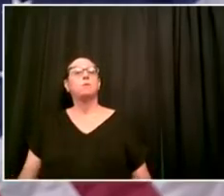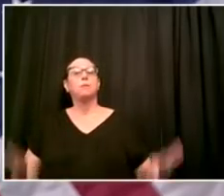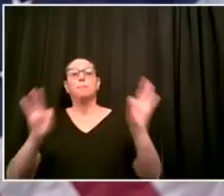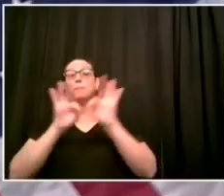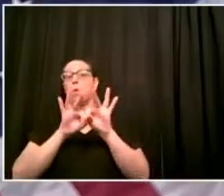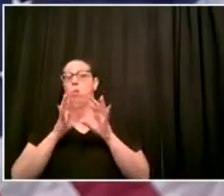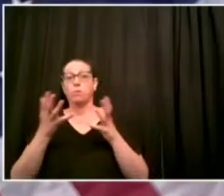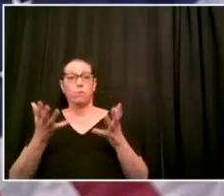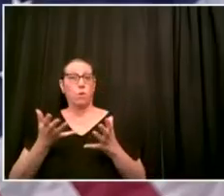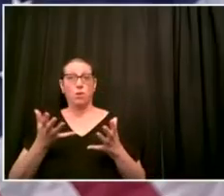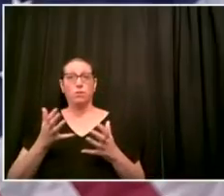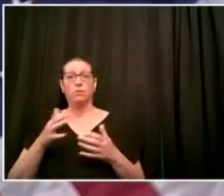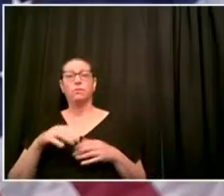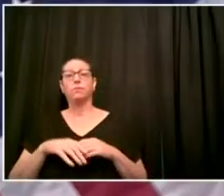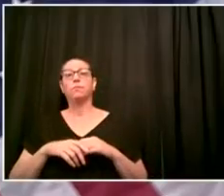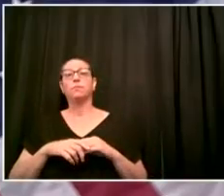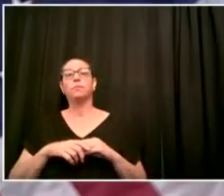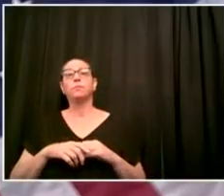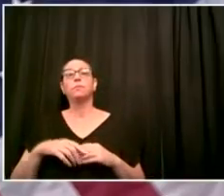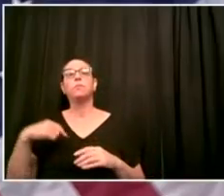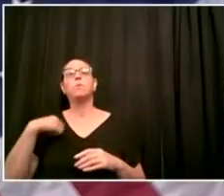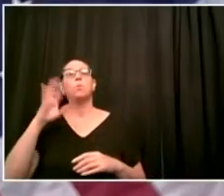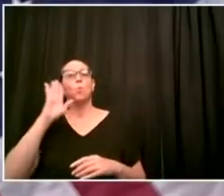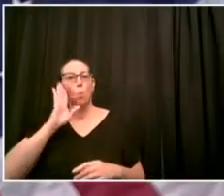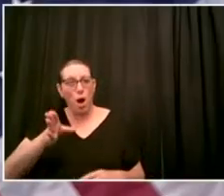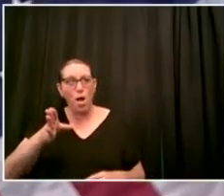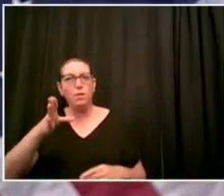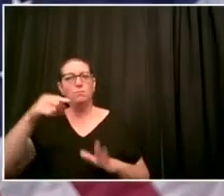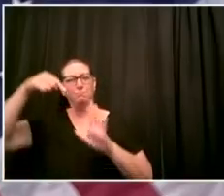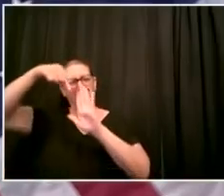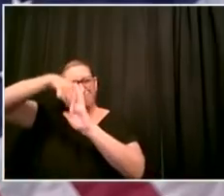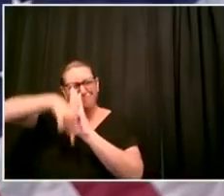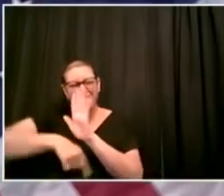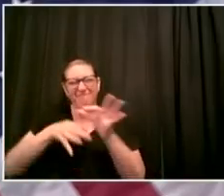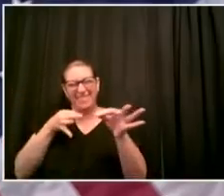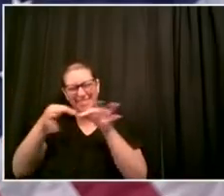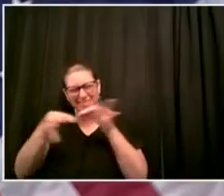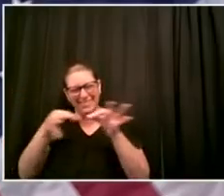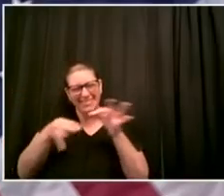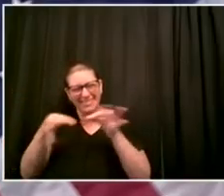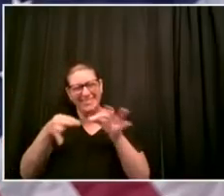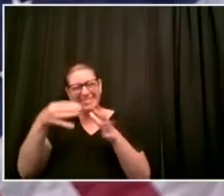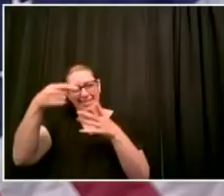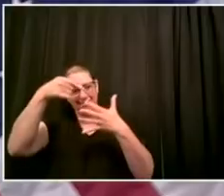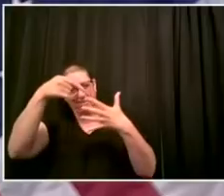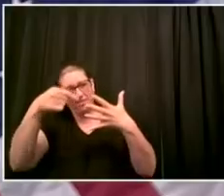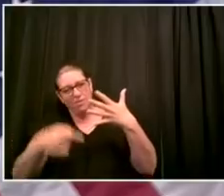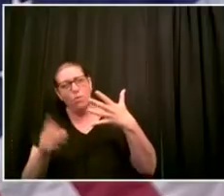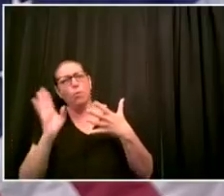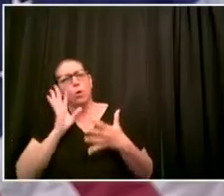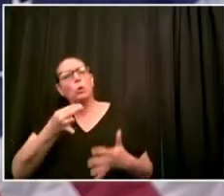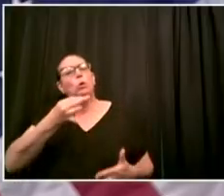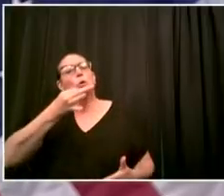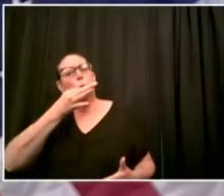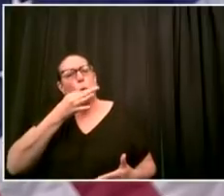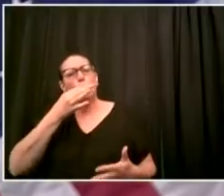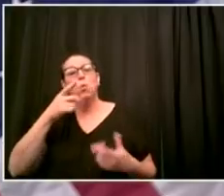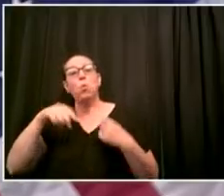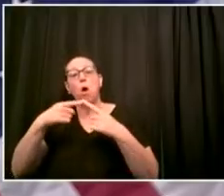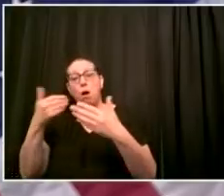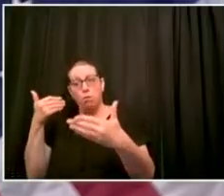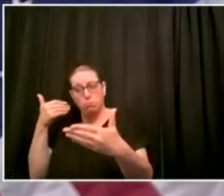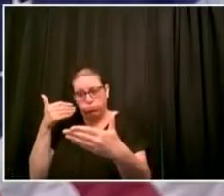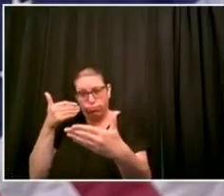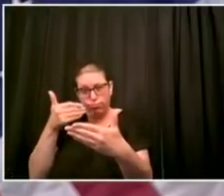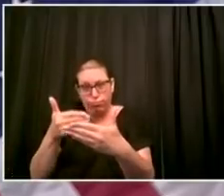these questions as we get closer. I'm feeling confident right now that phase one will begin